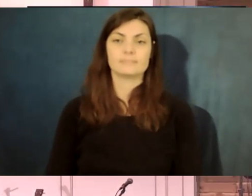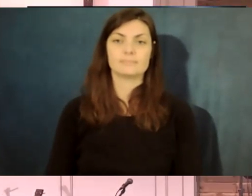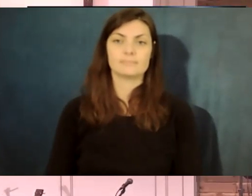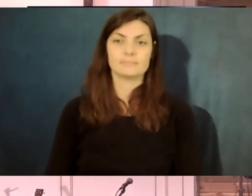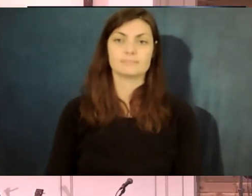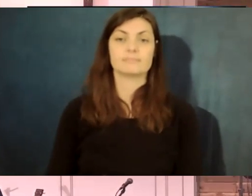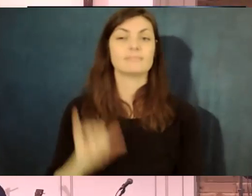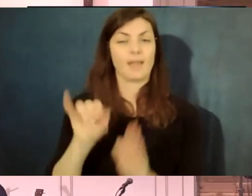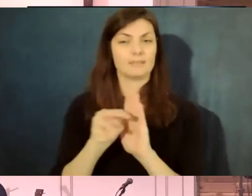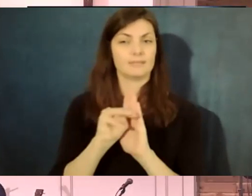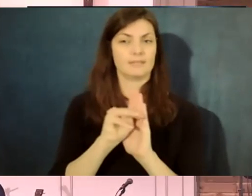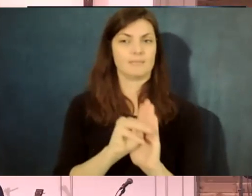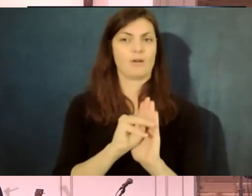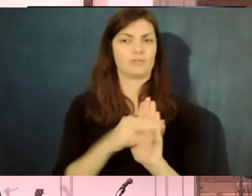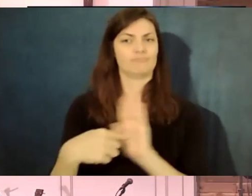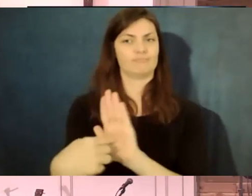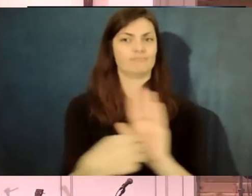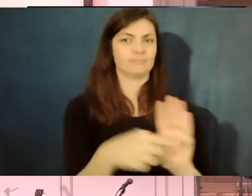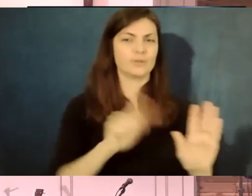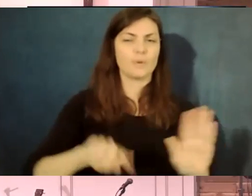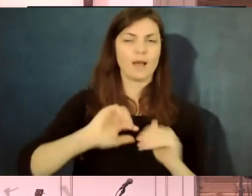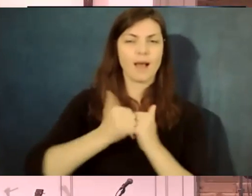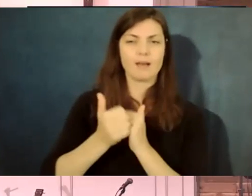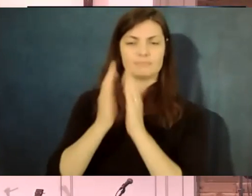It's a model for intercession. If you've never